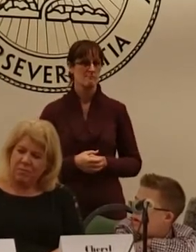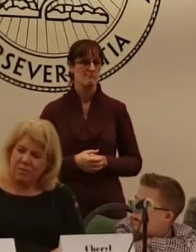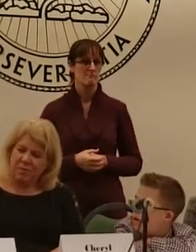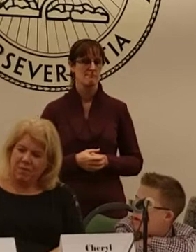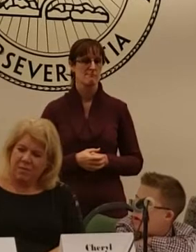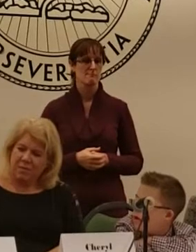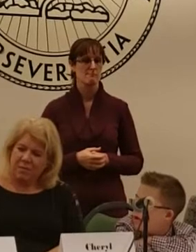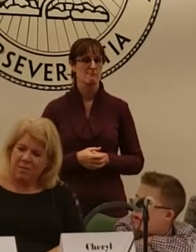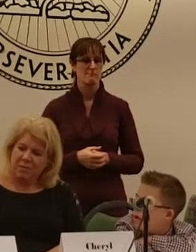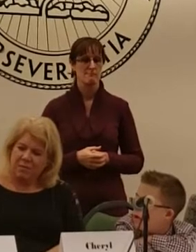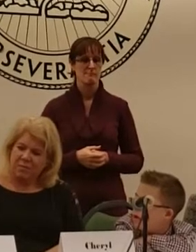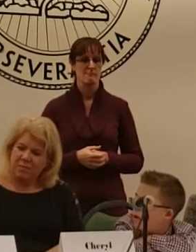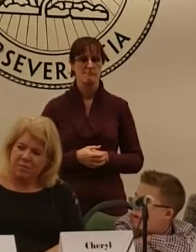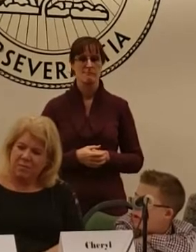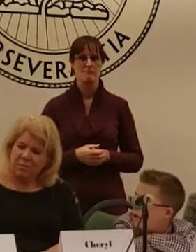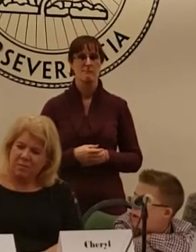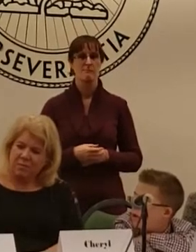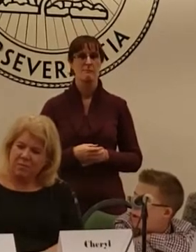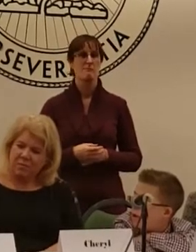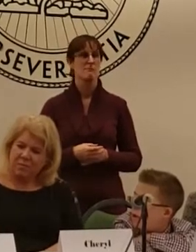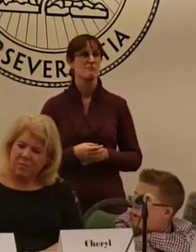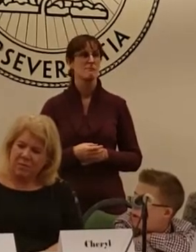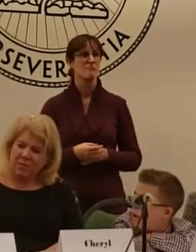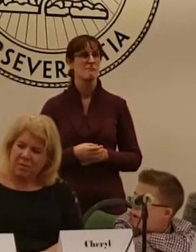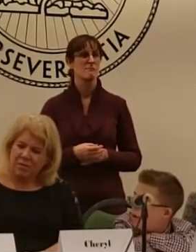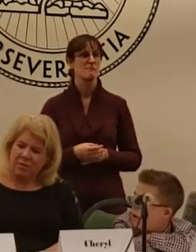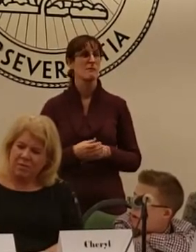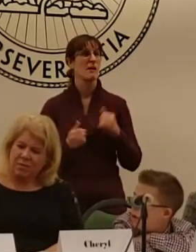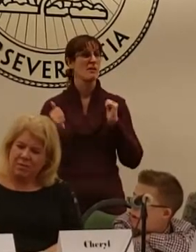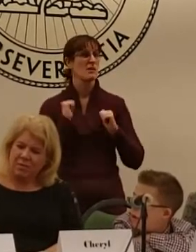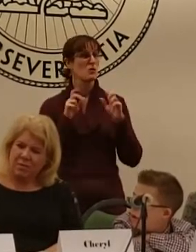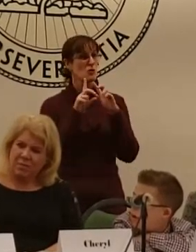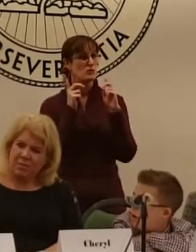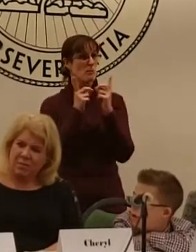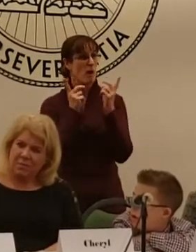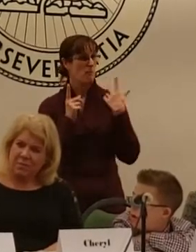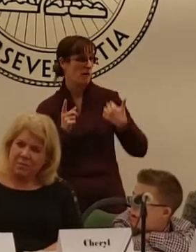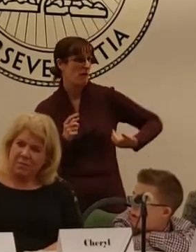the head of the theater